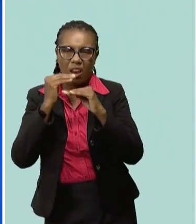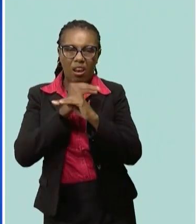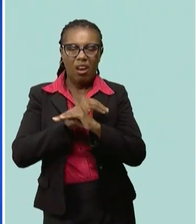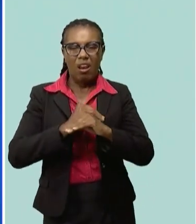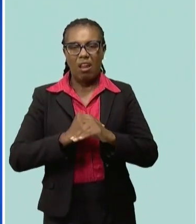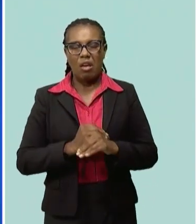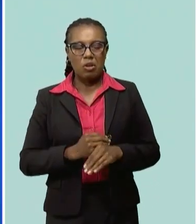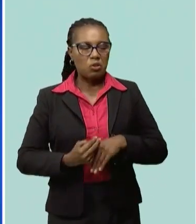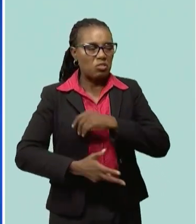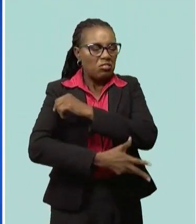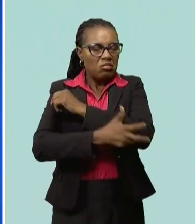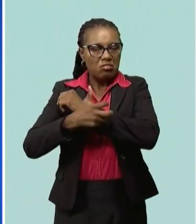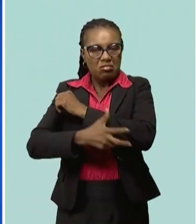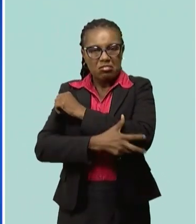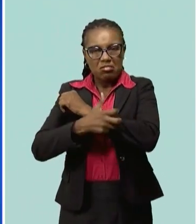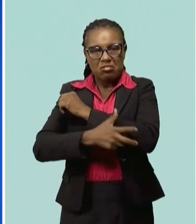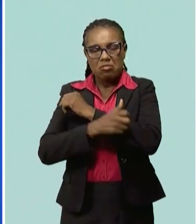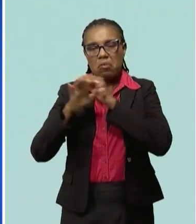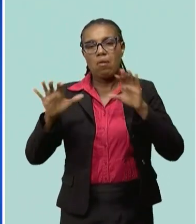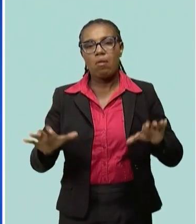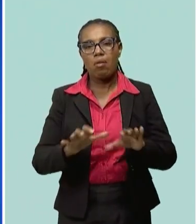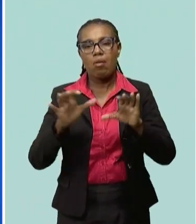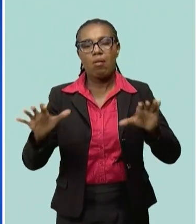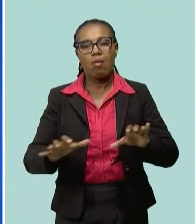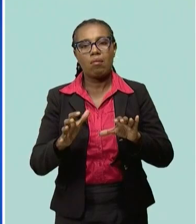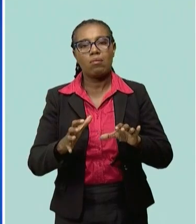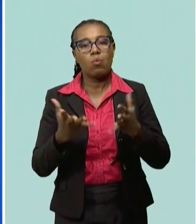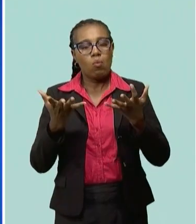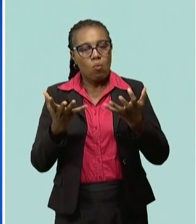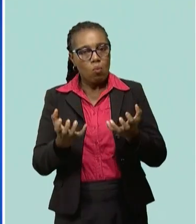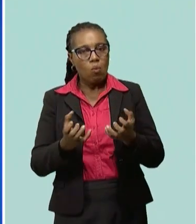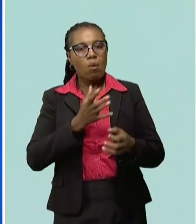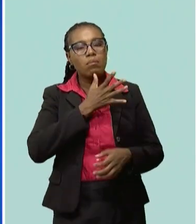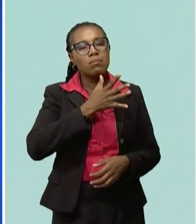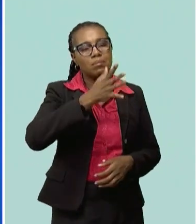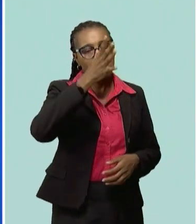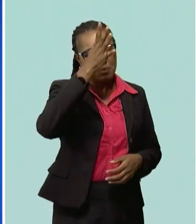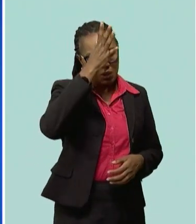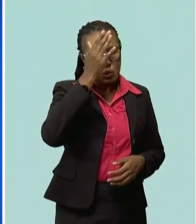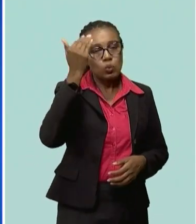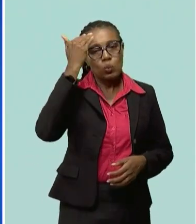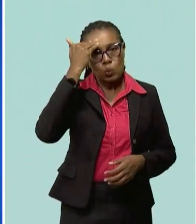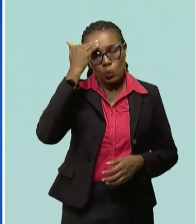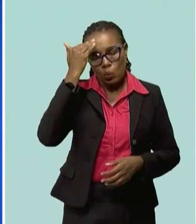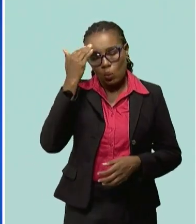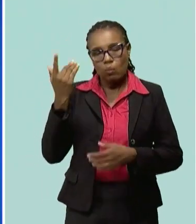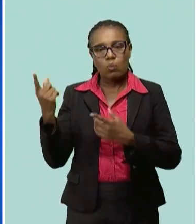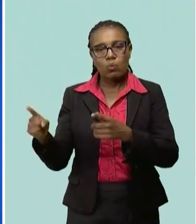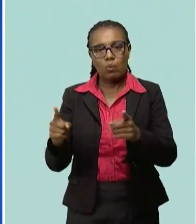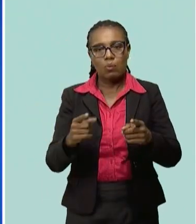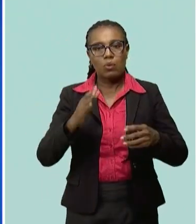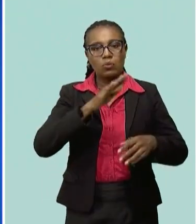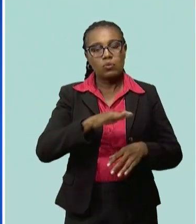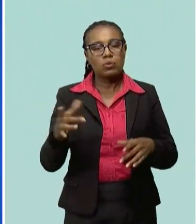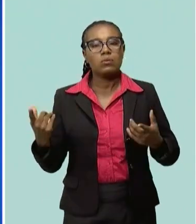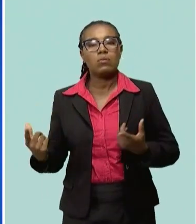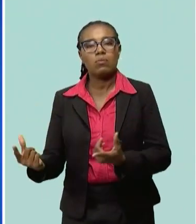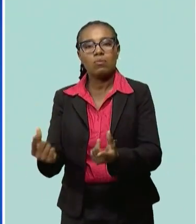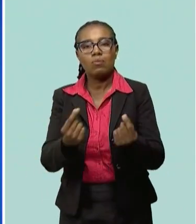all the cheating behaviors. So we want parents to be more aware. Stop pulling